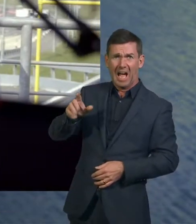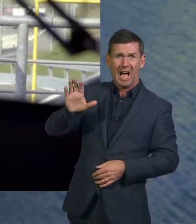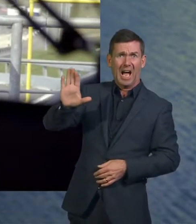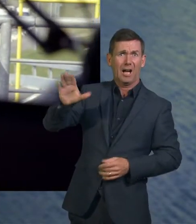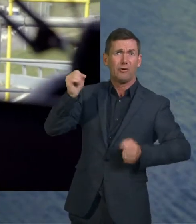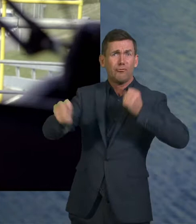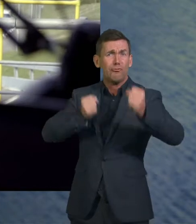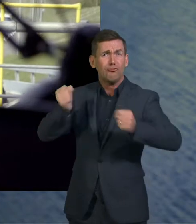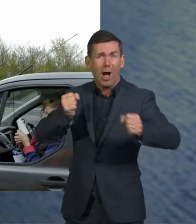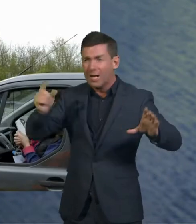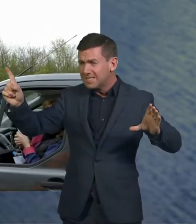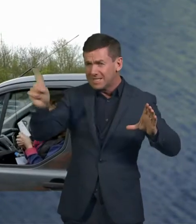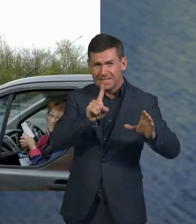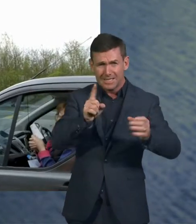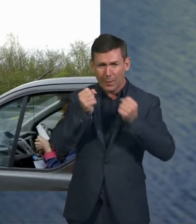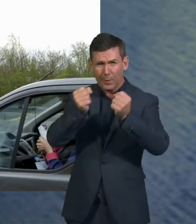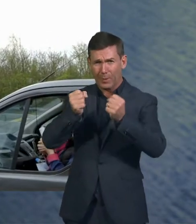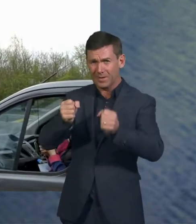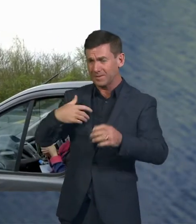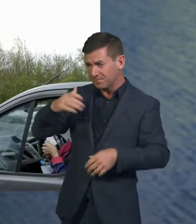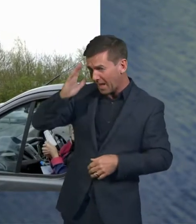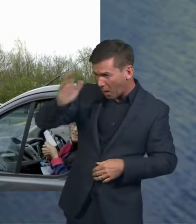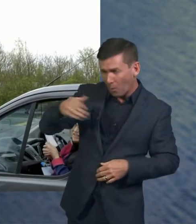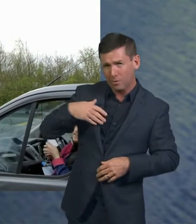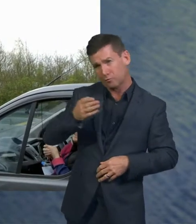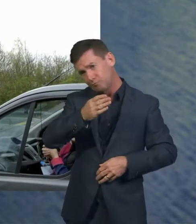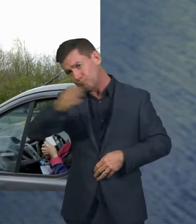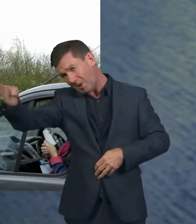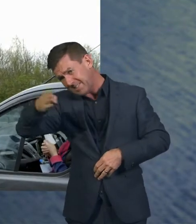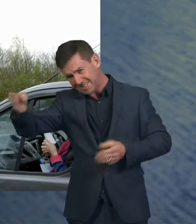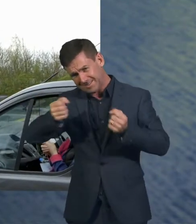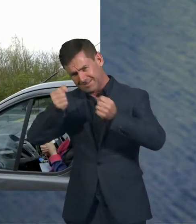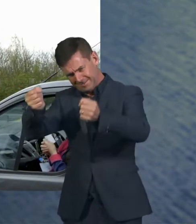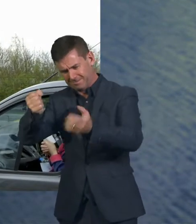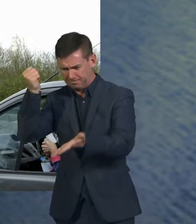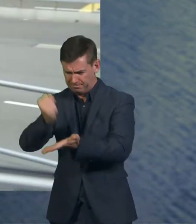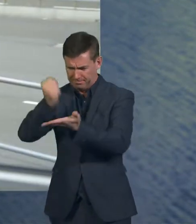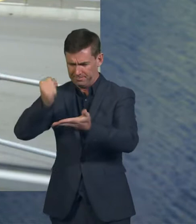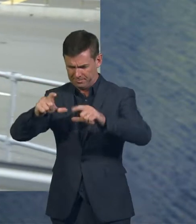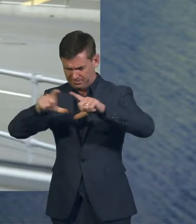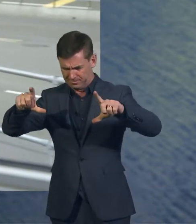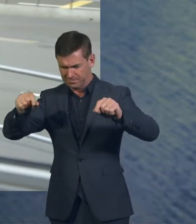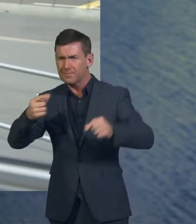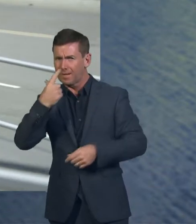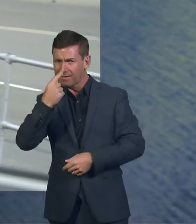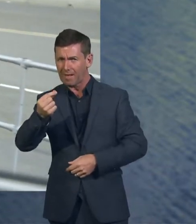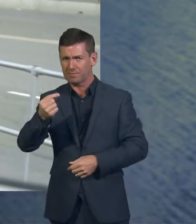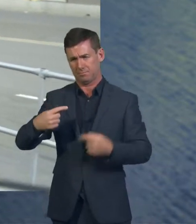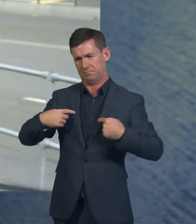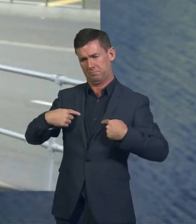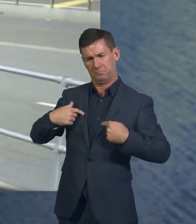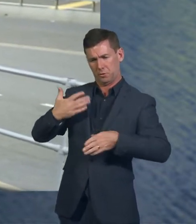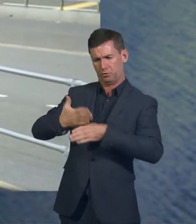road. Hello, you're right. Stick to the right and someone up there will process your ticket. You'll be joined up at check-in. We're there to help the